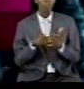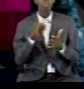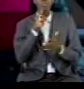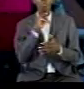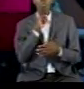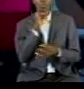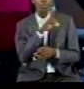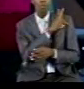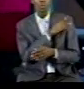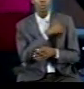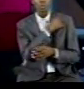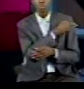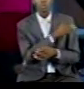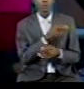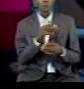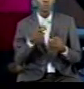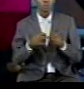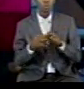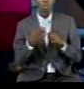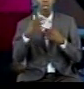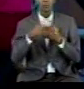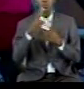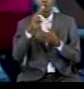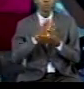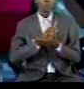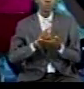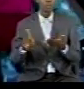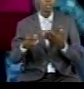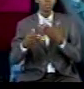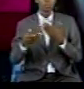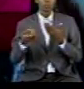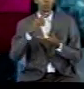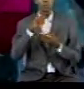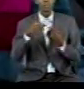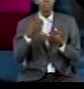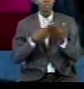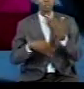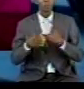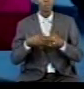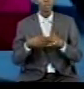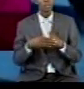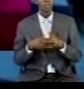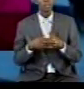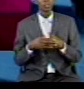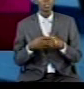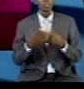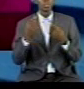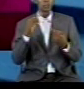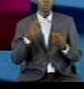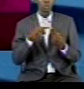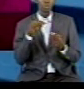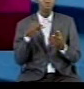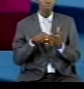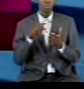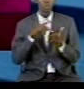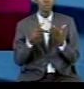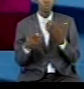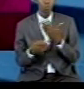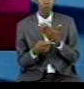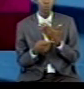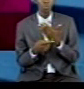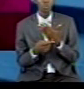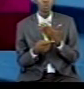2 weeks, when I came back, I came to this crusade. On my way